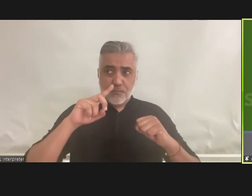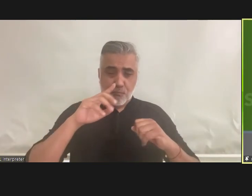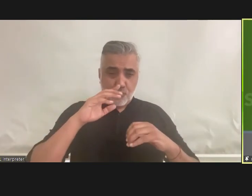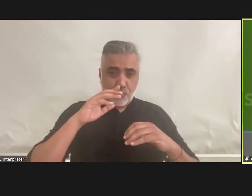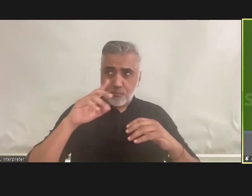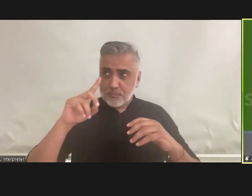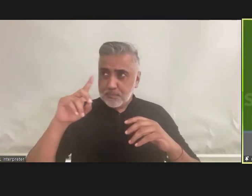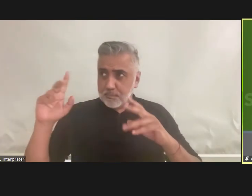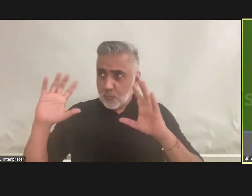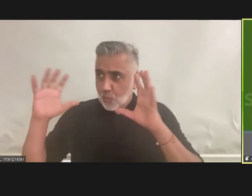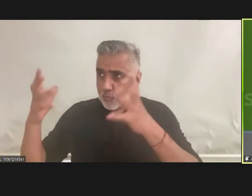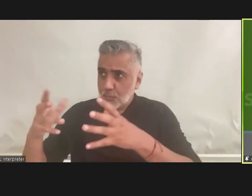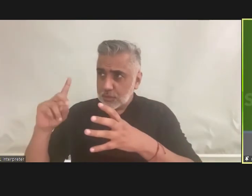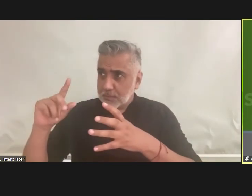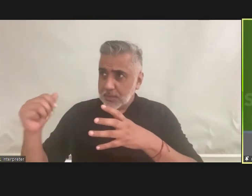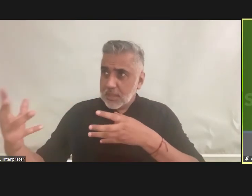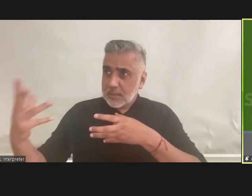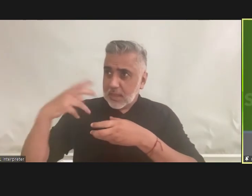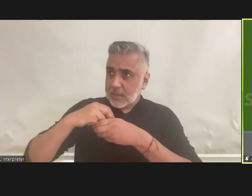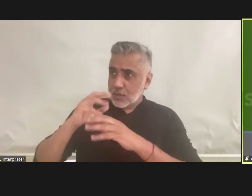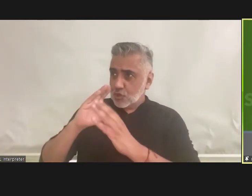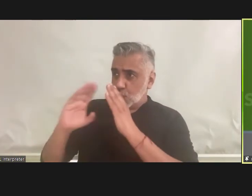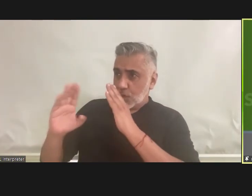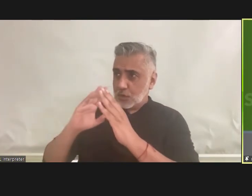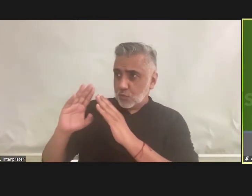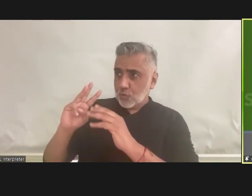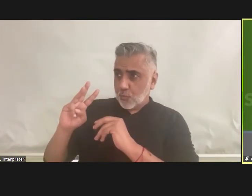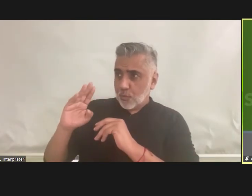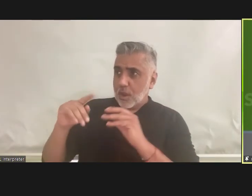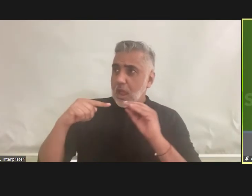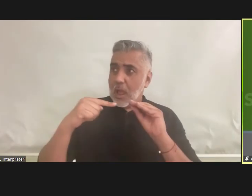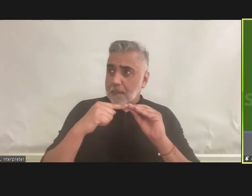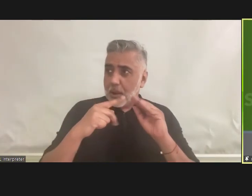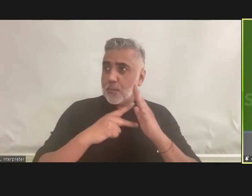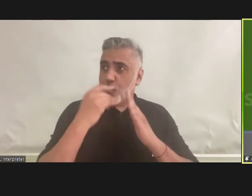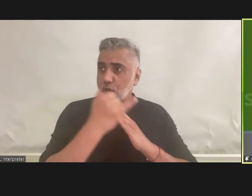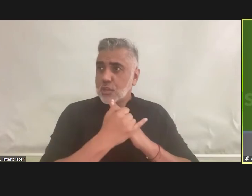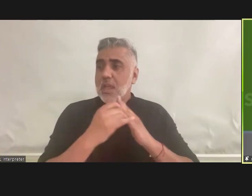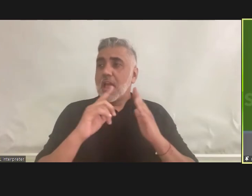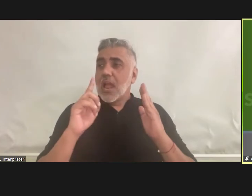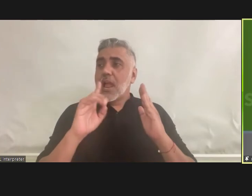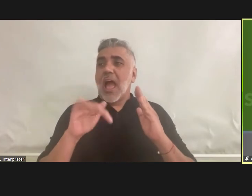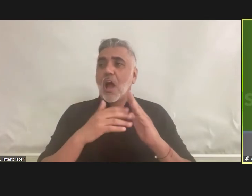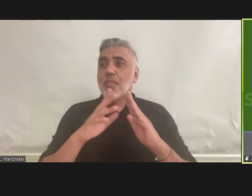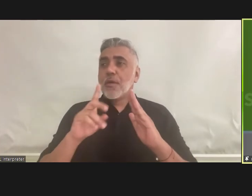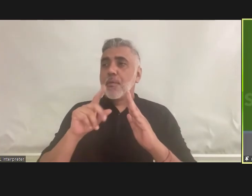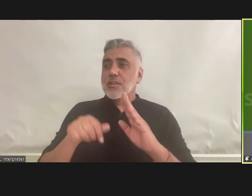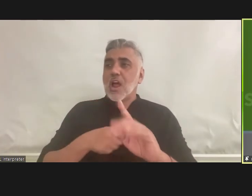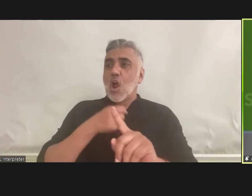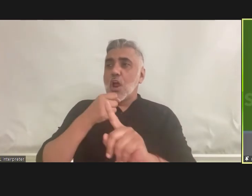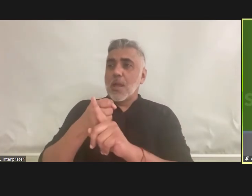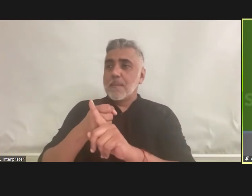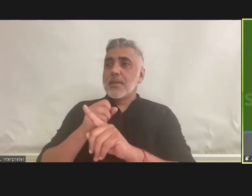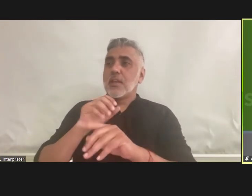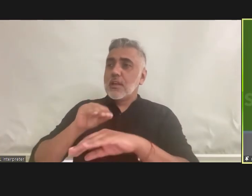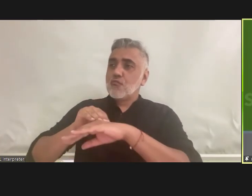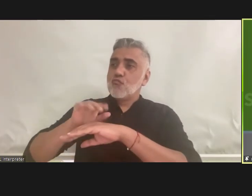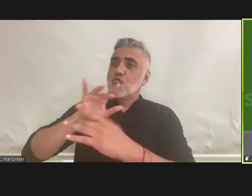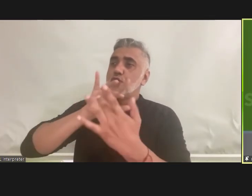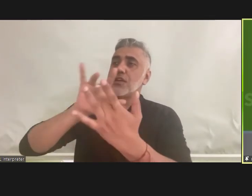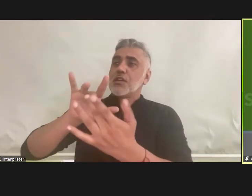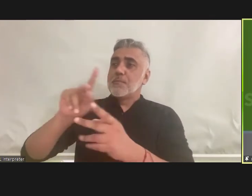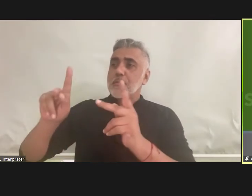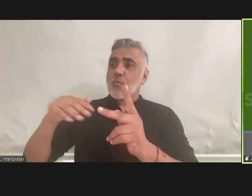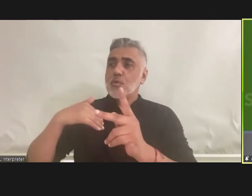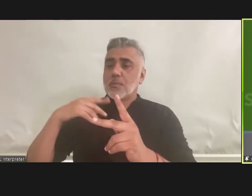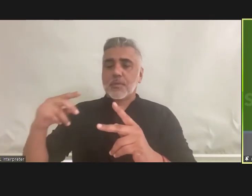engage directly to the bank around projects and whether projects are in fact reaching persons with disabilities. We